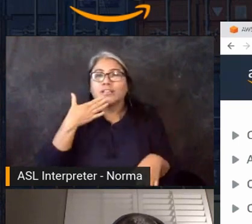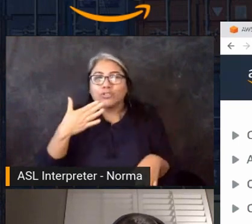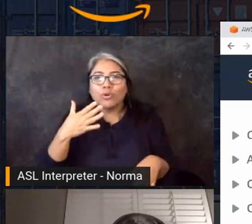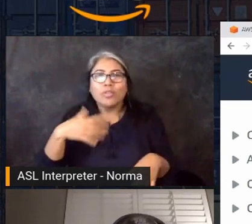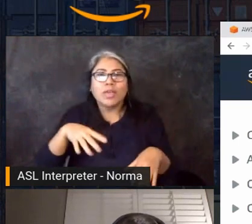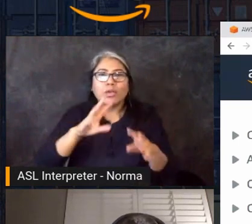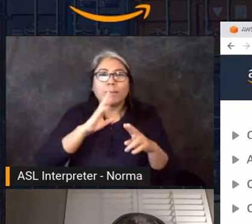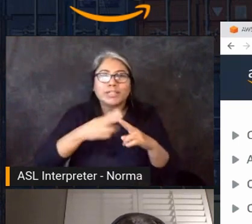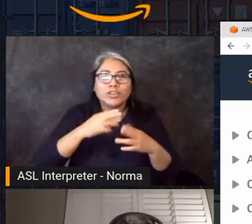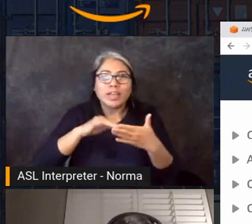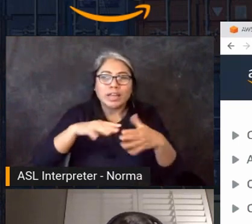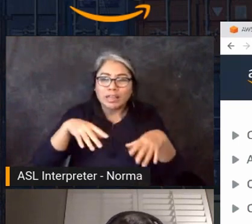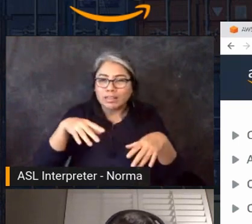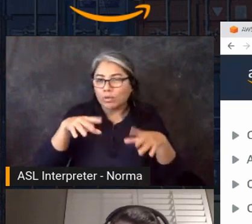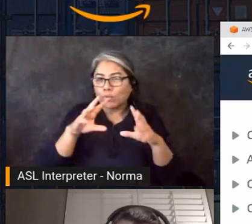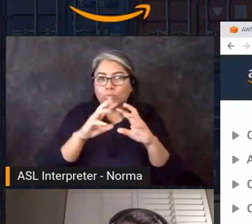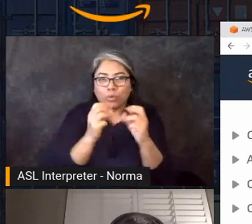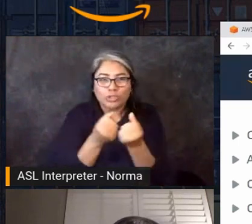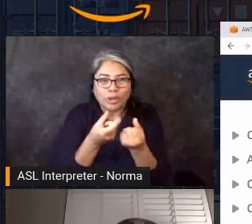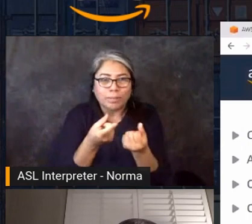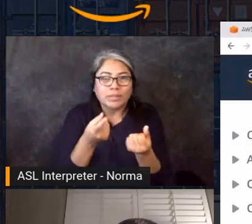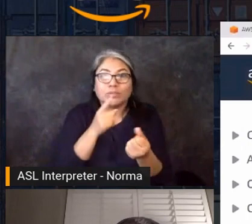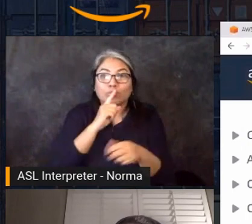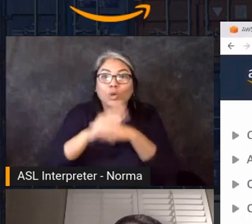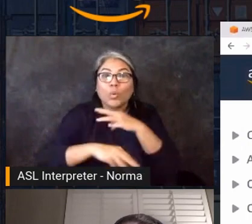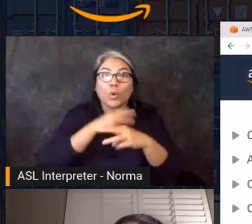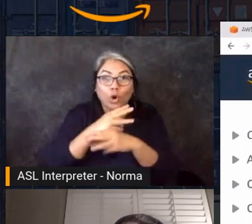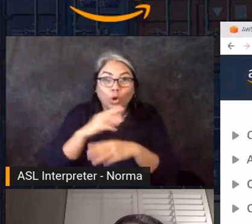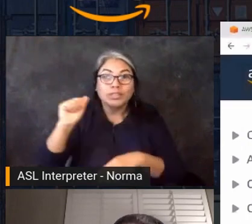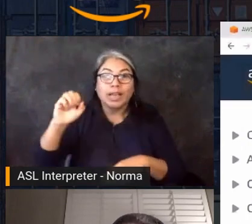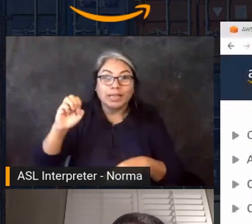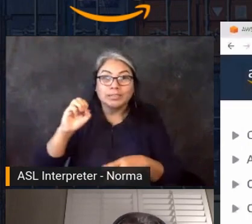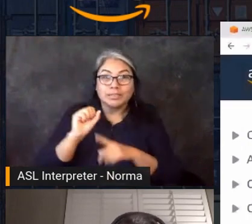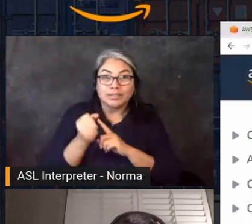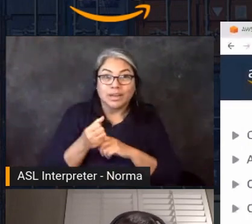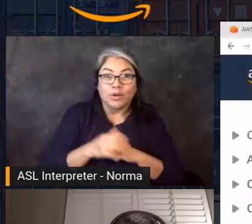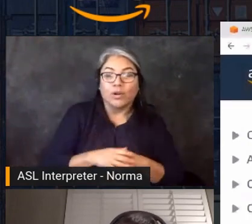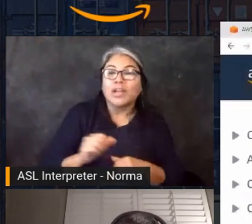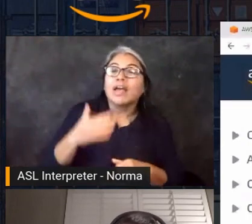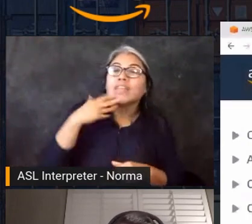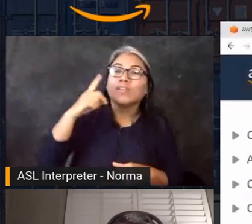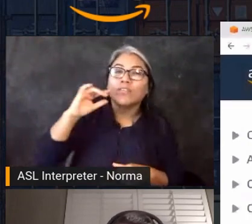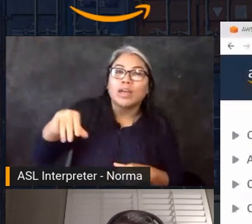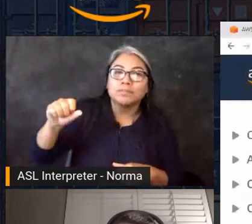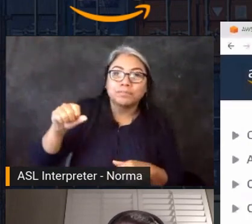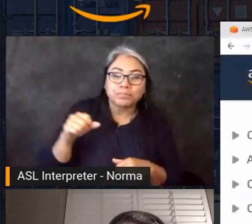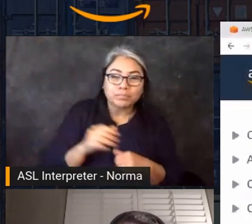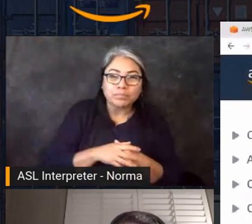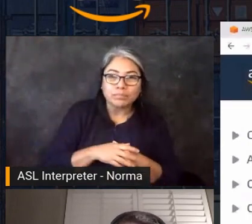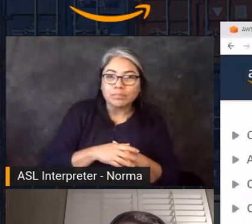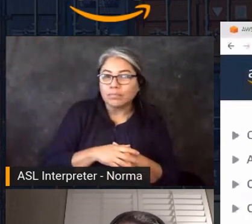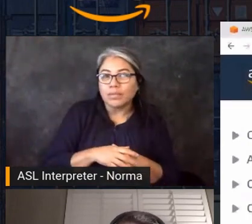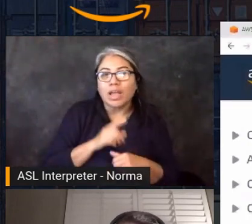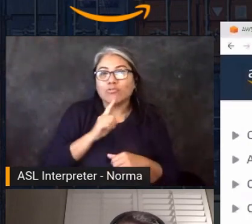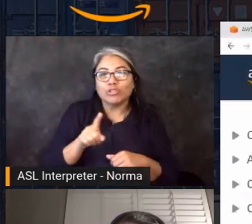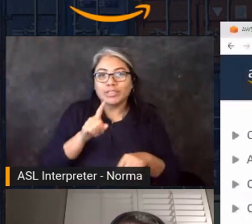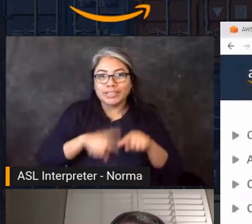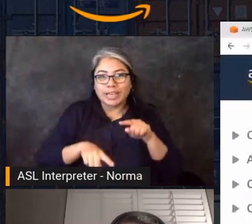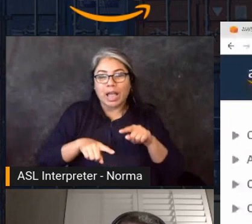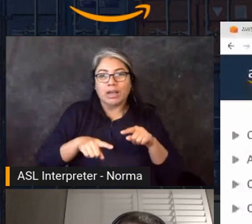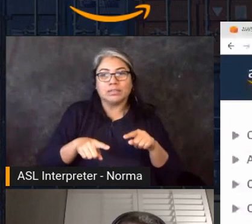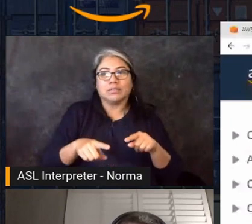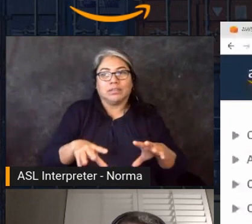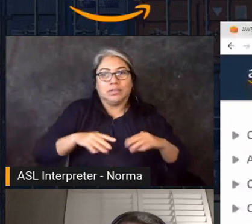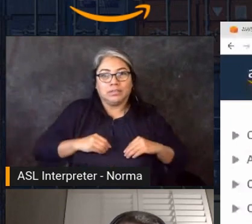case. Awesome. Yeah, thank you. Thank you for that. Well, I can't really take much of the credit at all, but do check